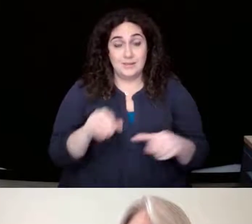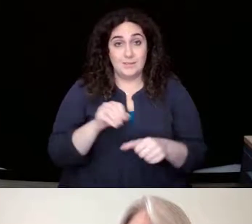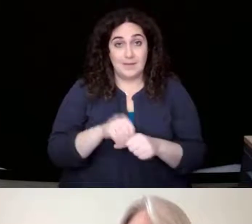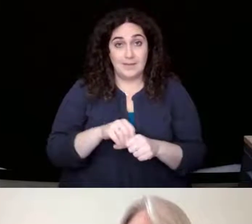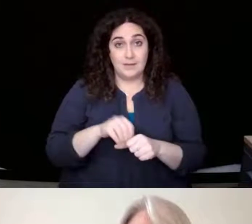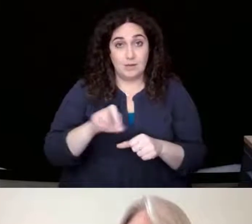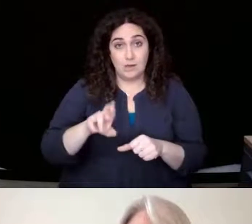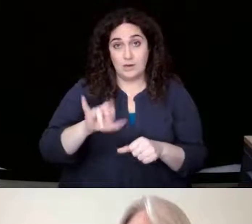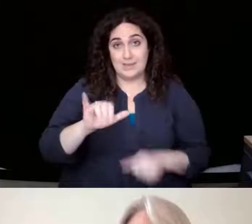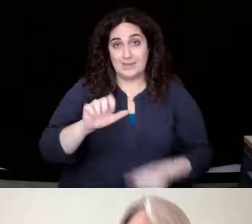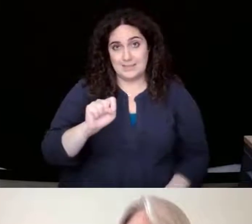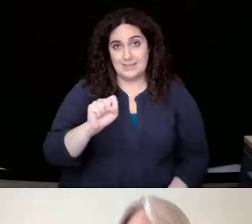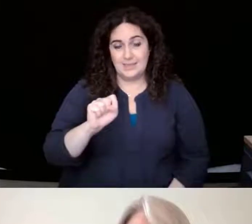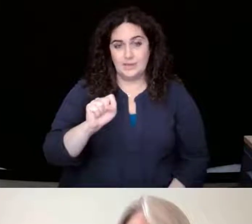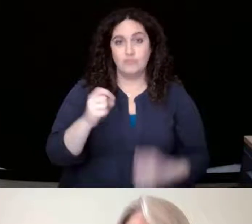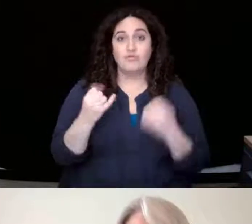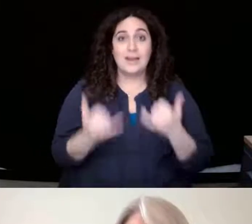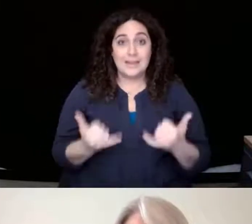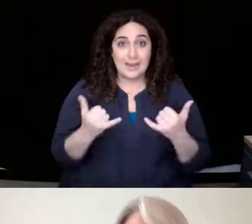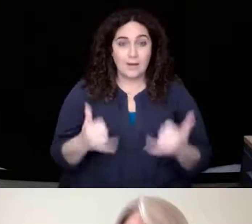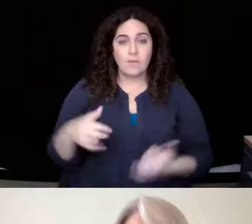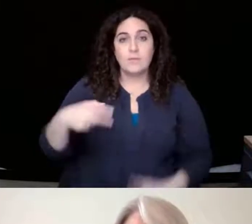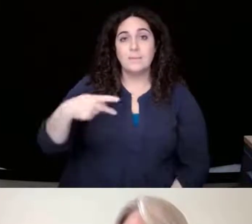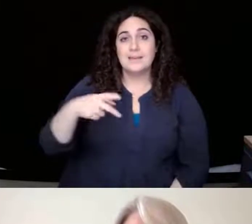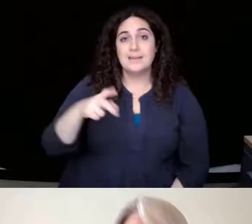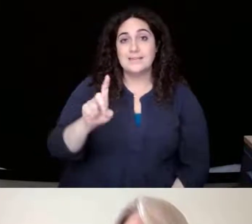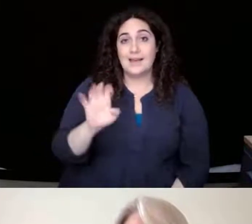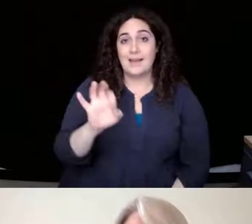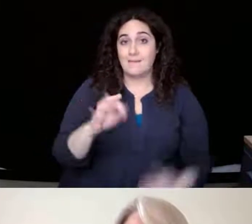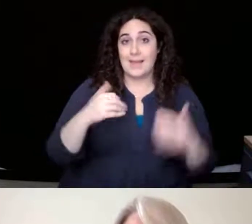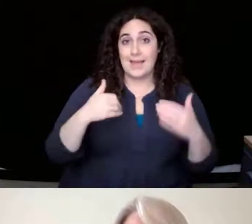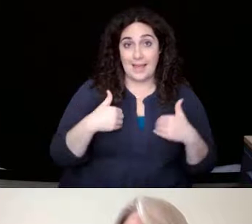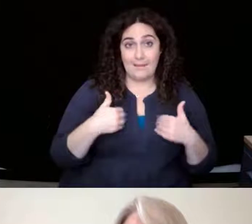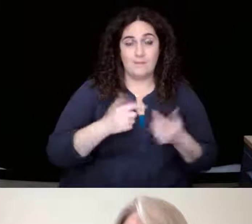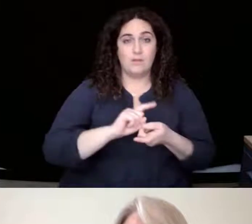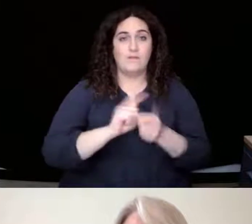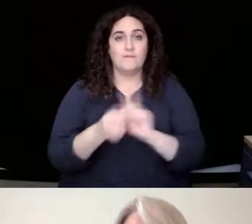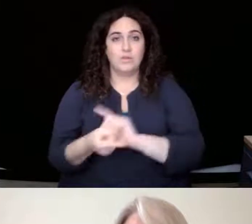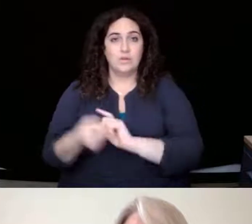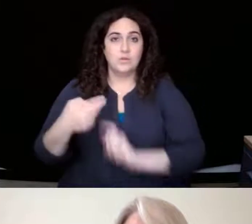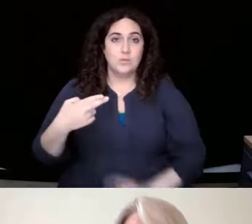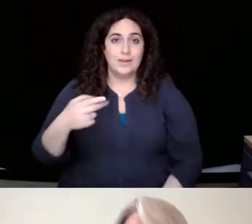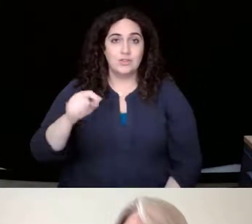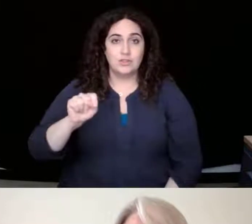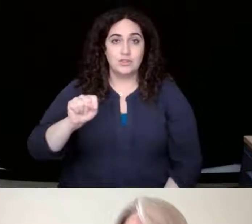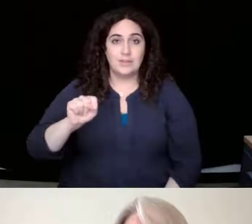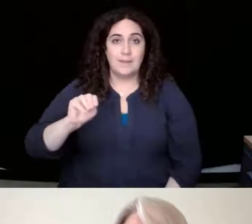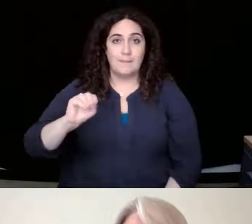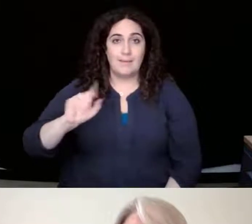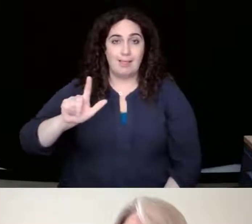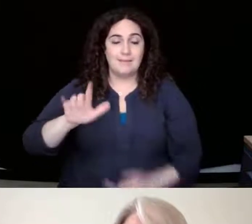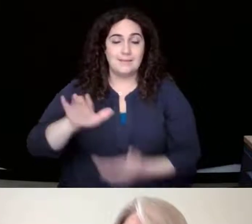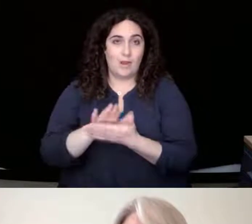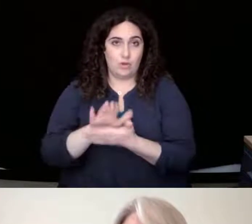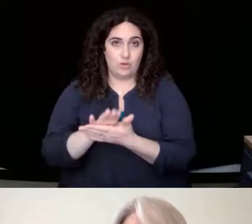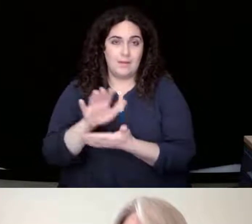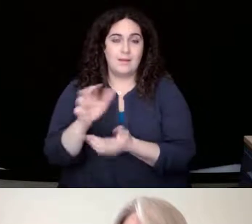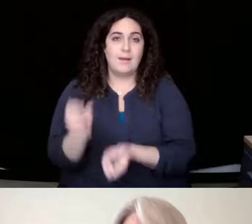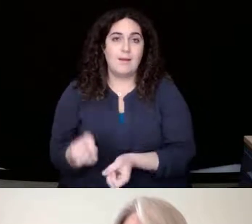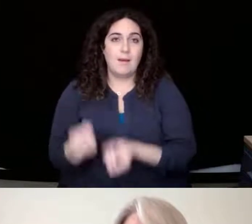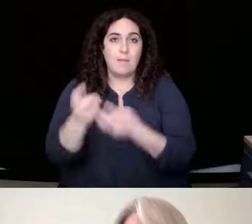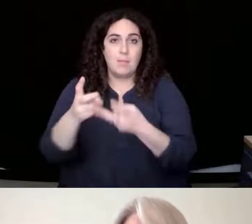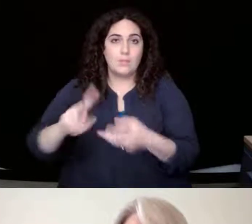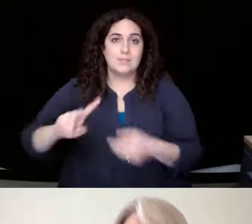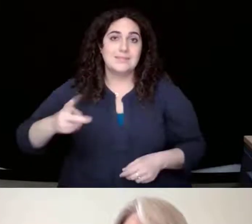our PDFs into an HTML document and uploading a supplemental file in a way that